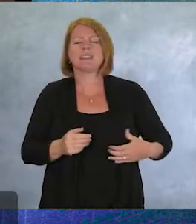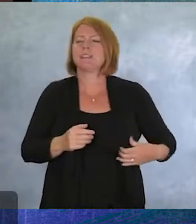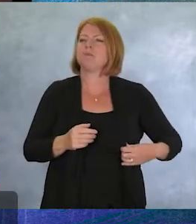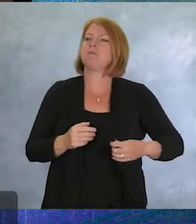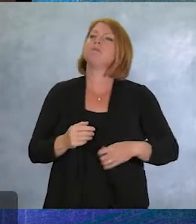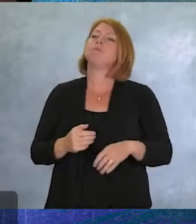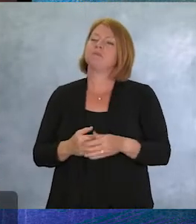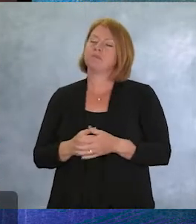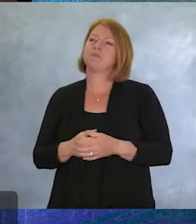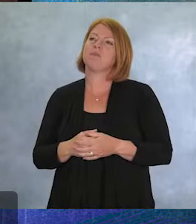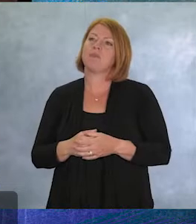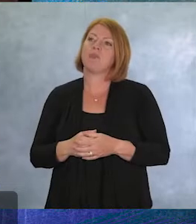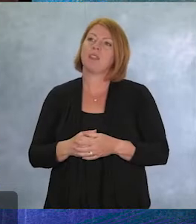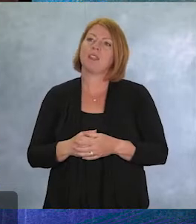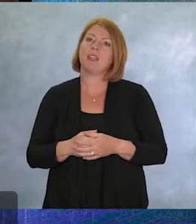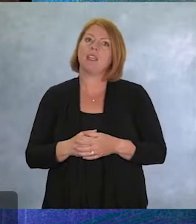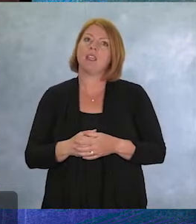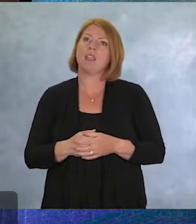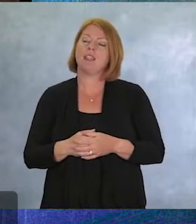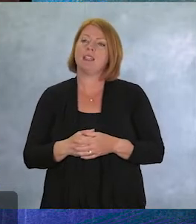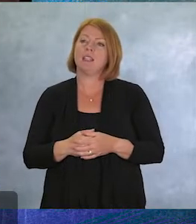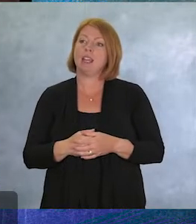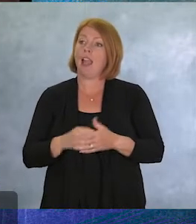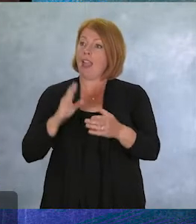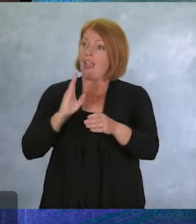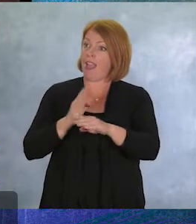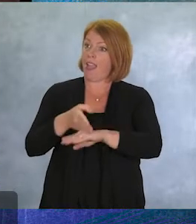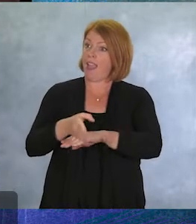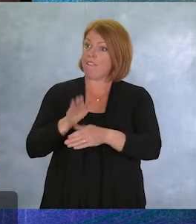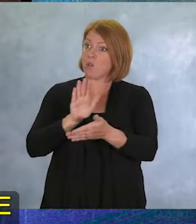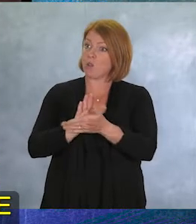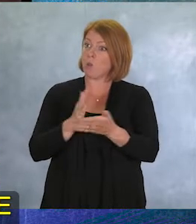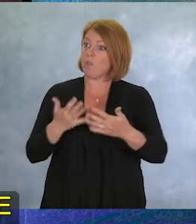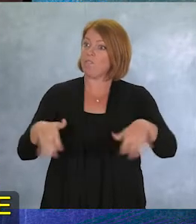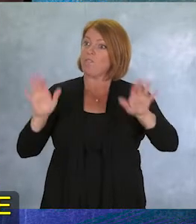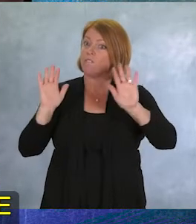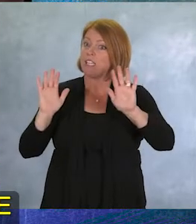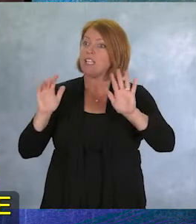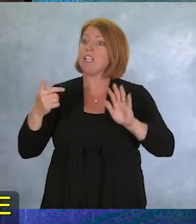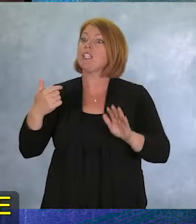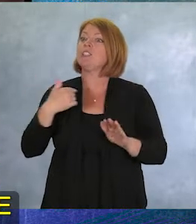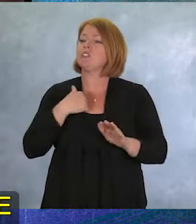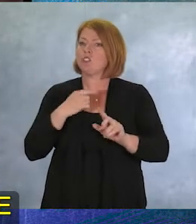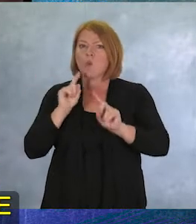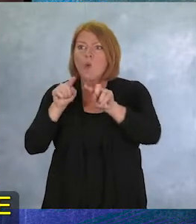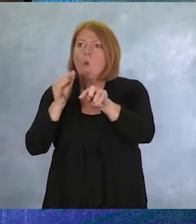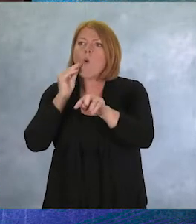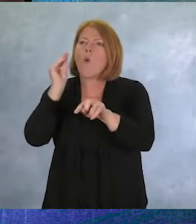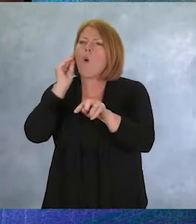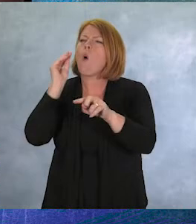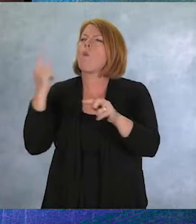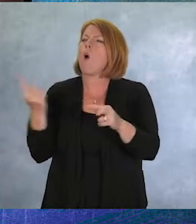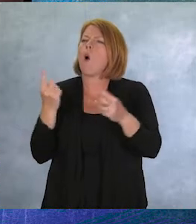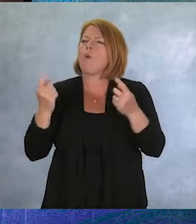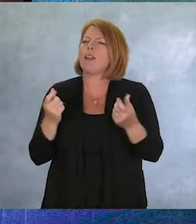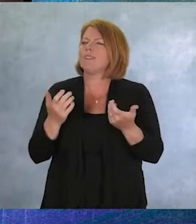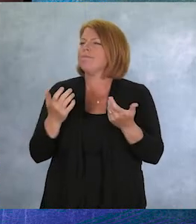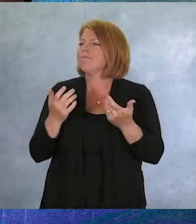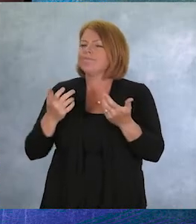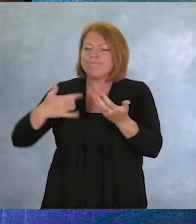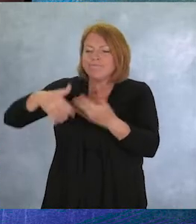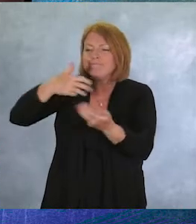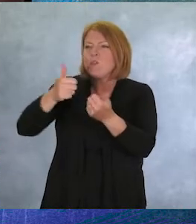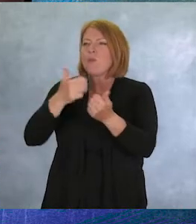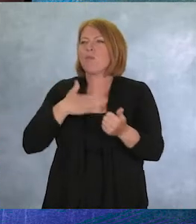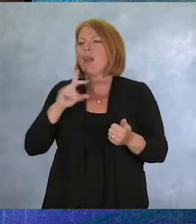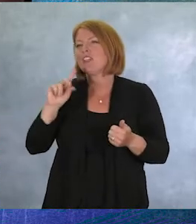I mean, when I go home from school, I actually love to spend time with my dog. I